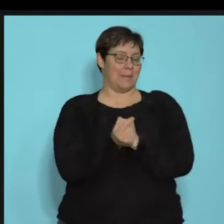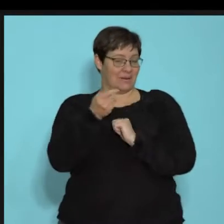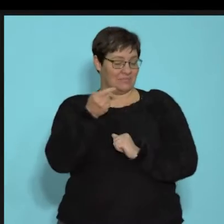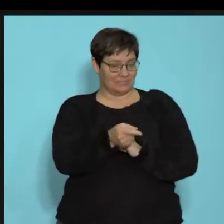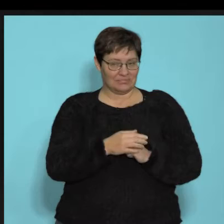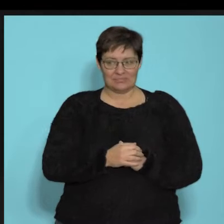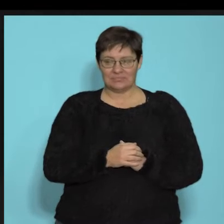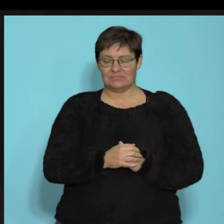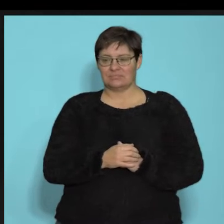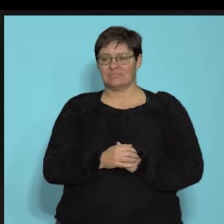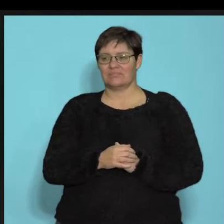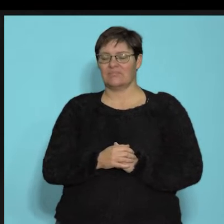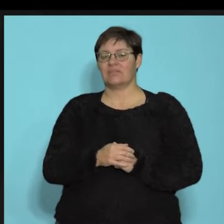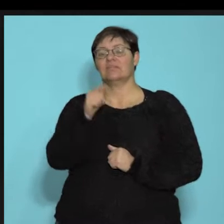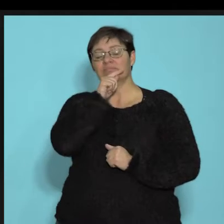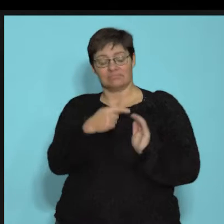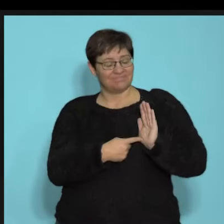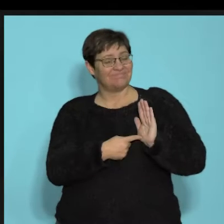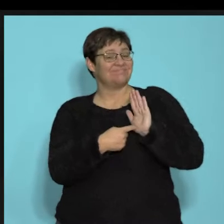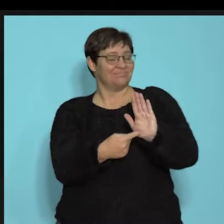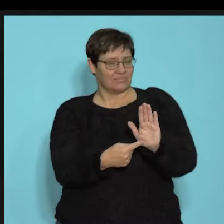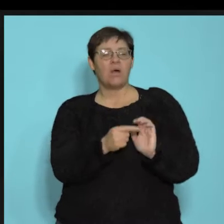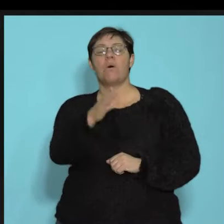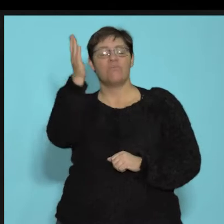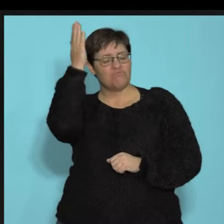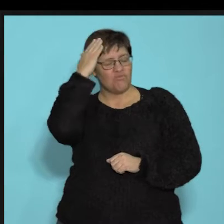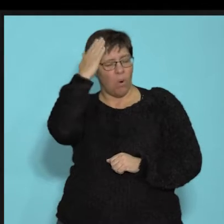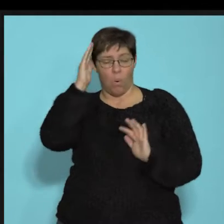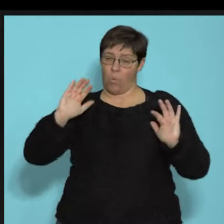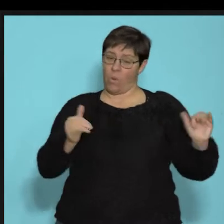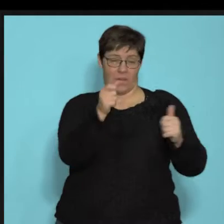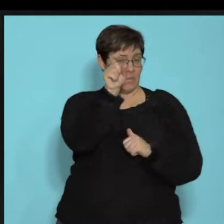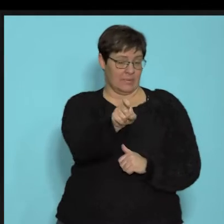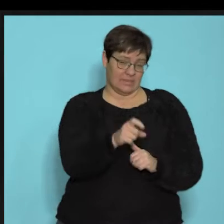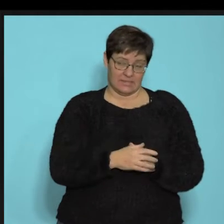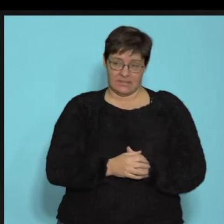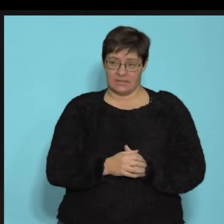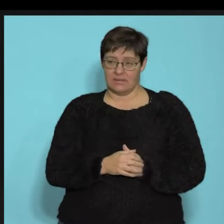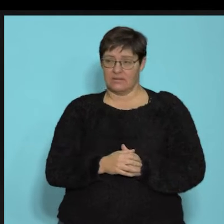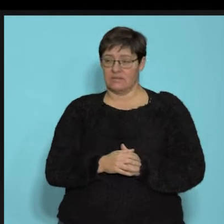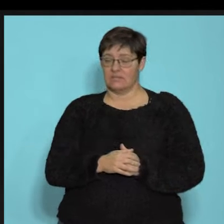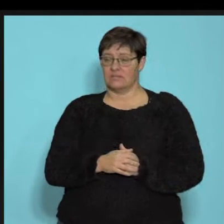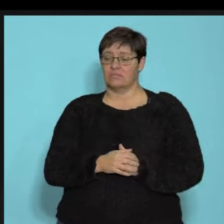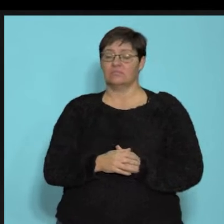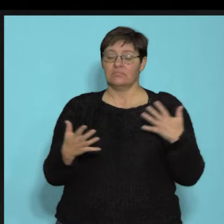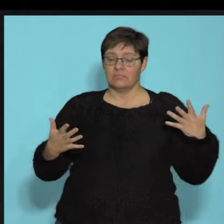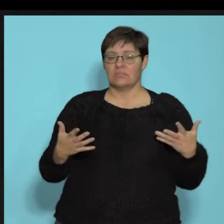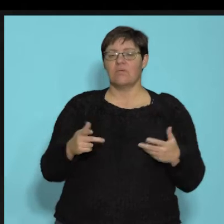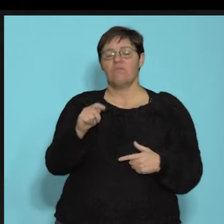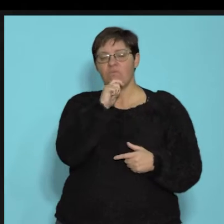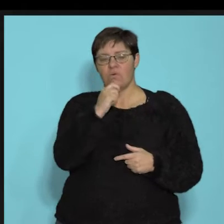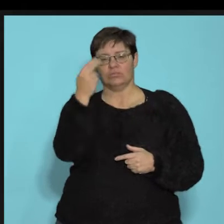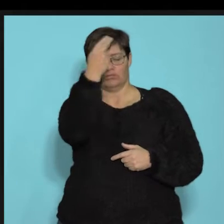occur. Right, so this is a diagram, guys, that you must become very, very familiar with. This is how we